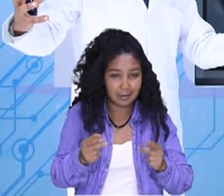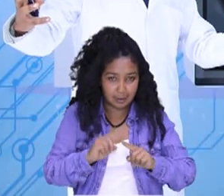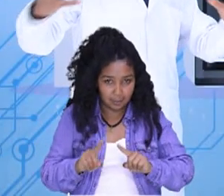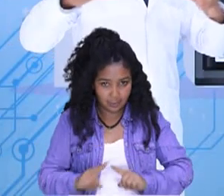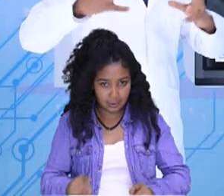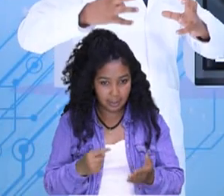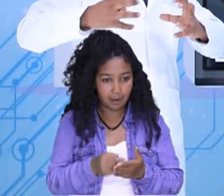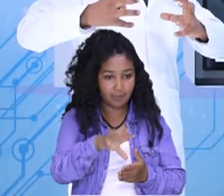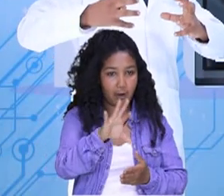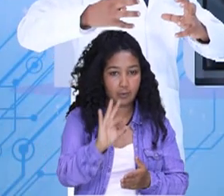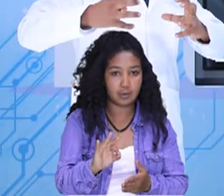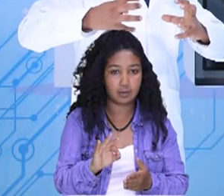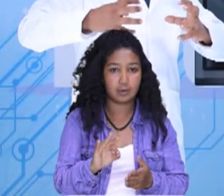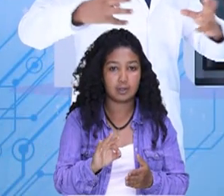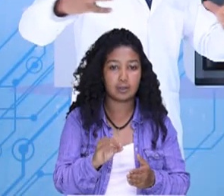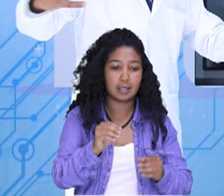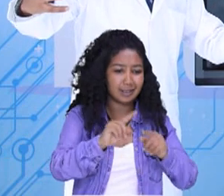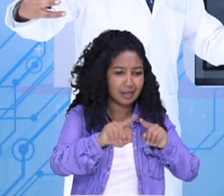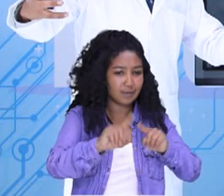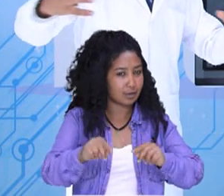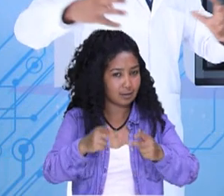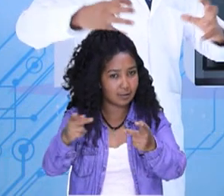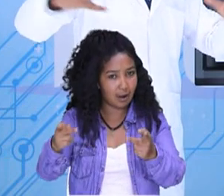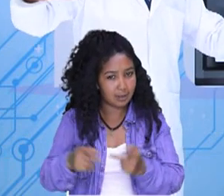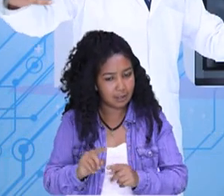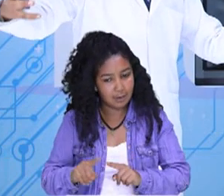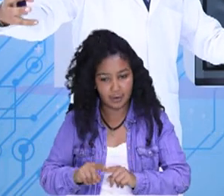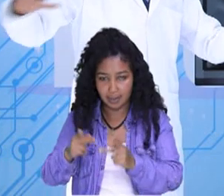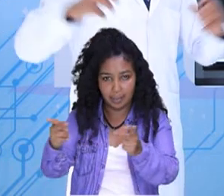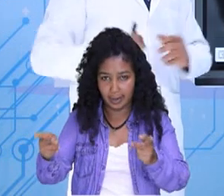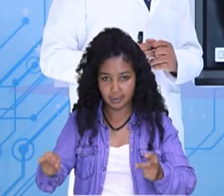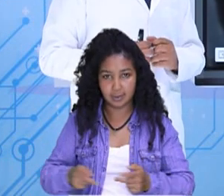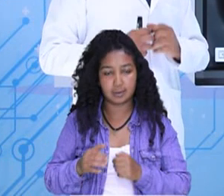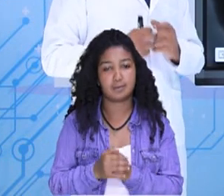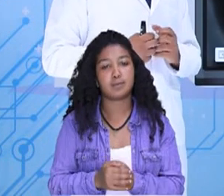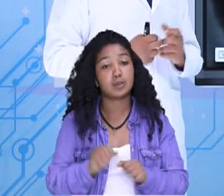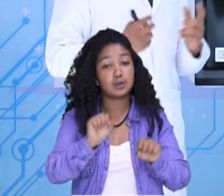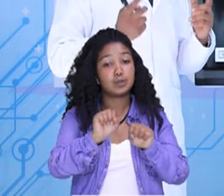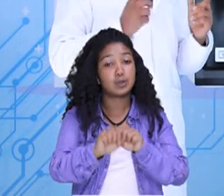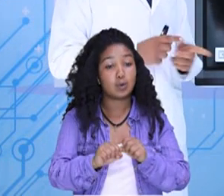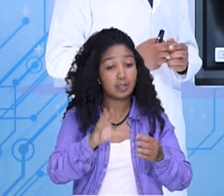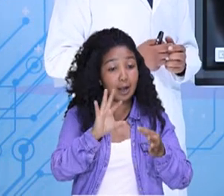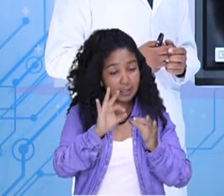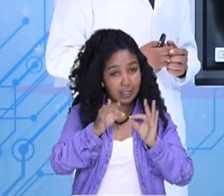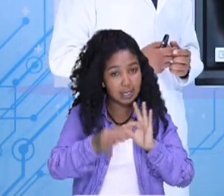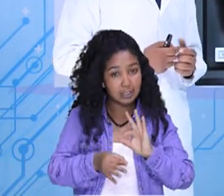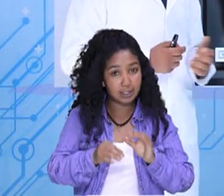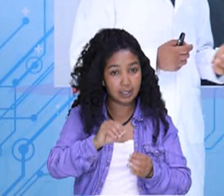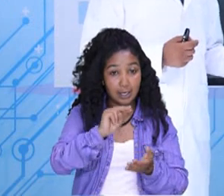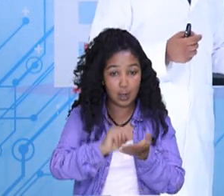different. They are found in different sites, in different places. So translation